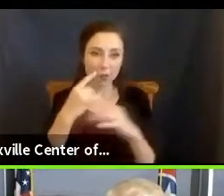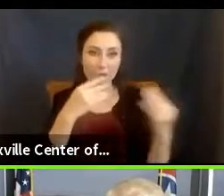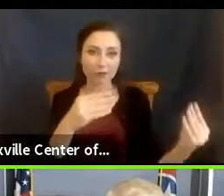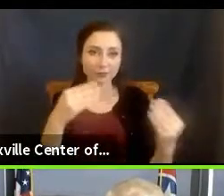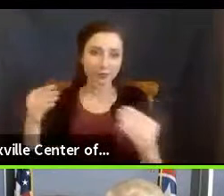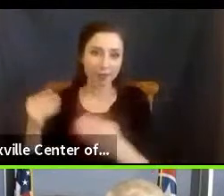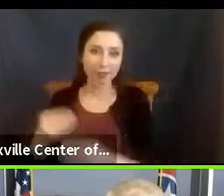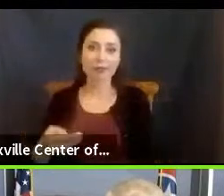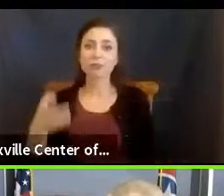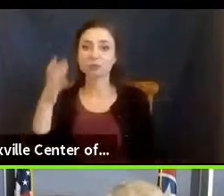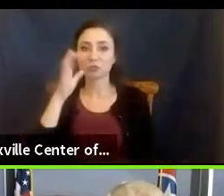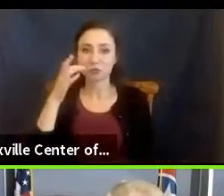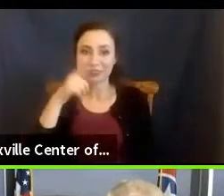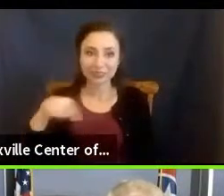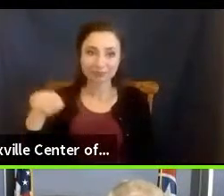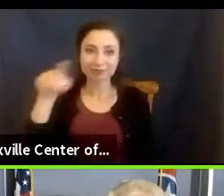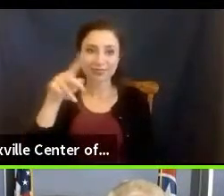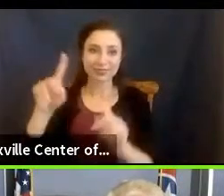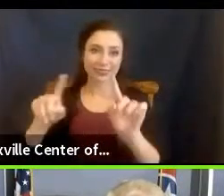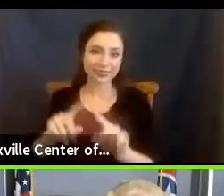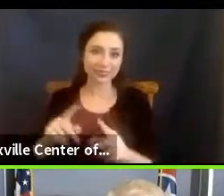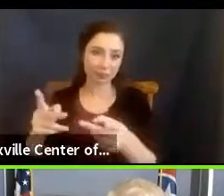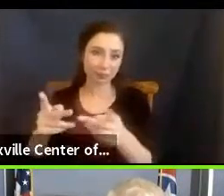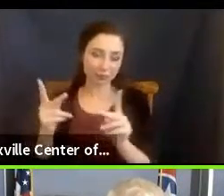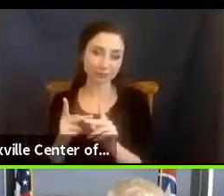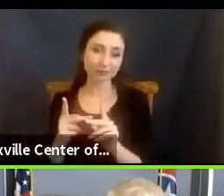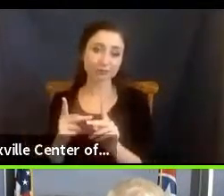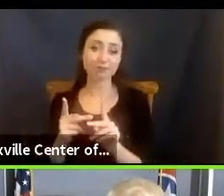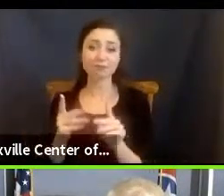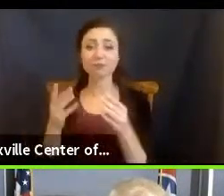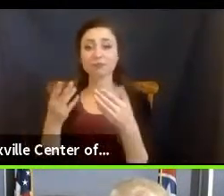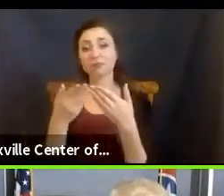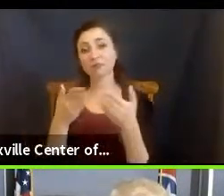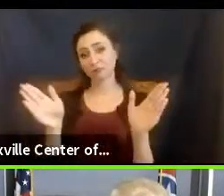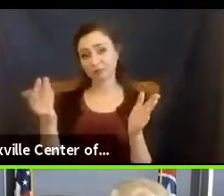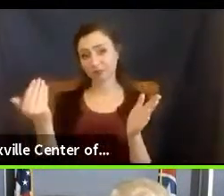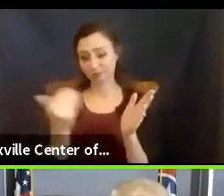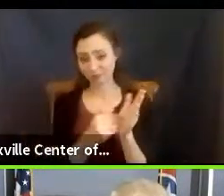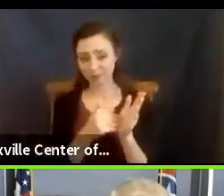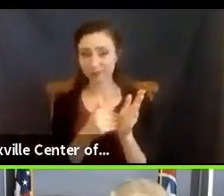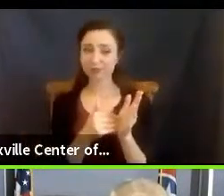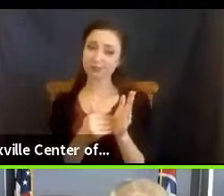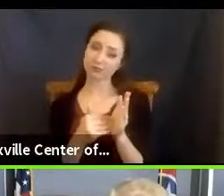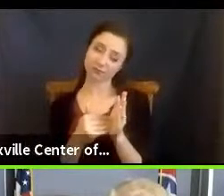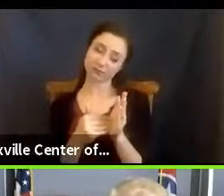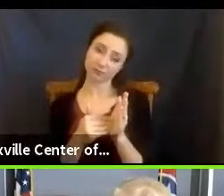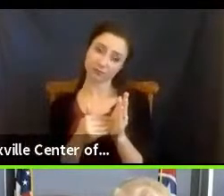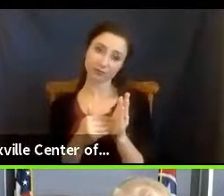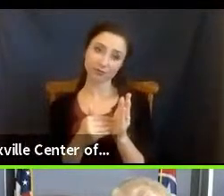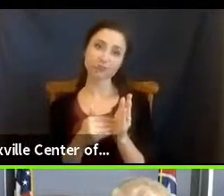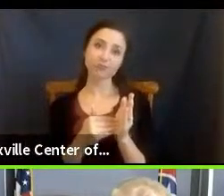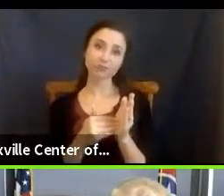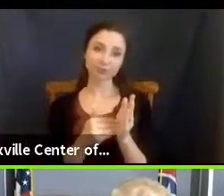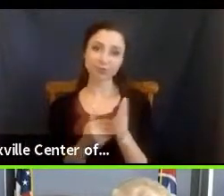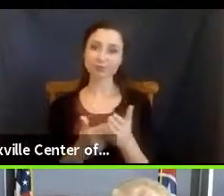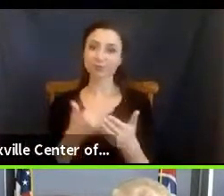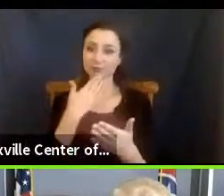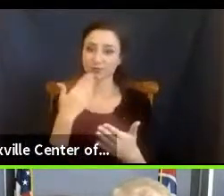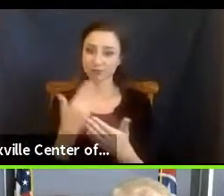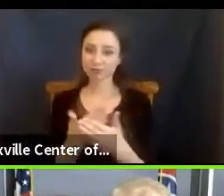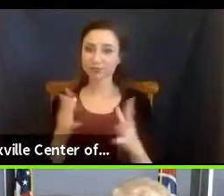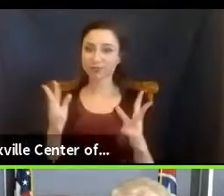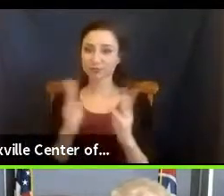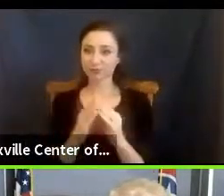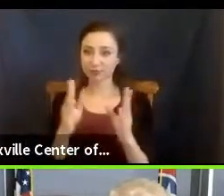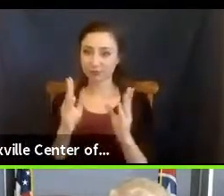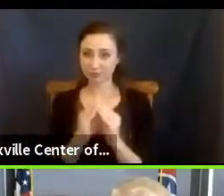places are doing. Overall, again, though, really it was a very good meeting as